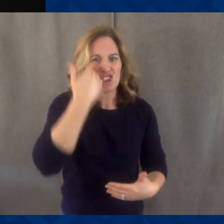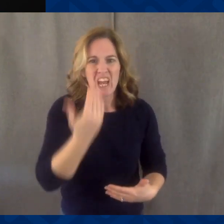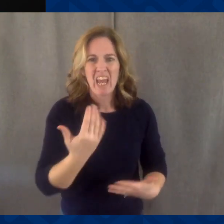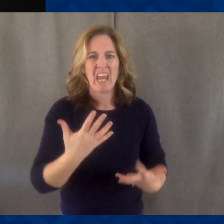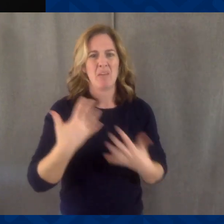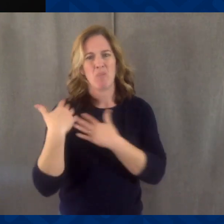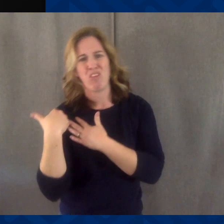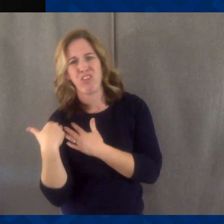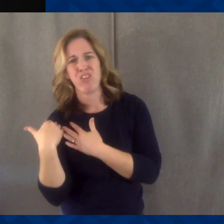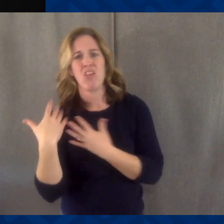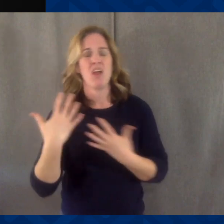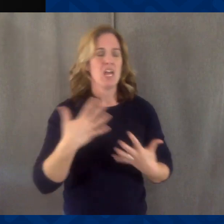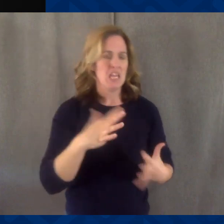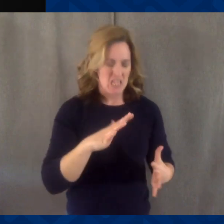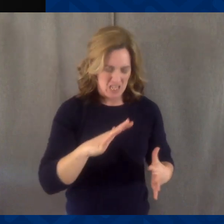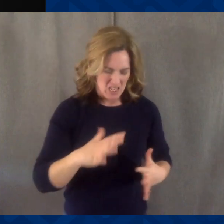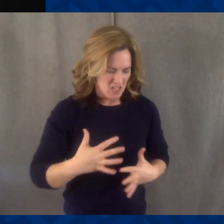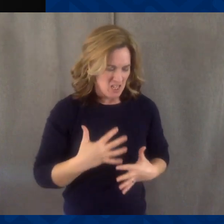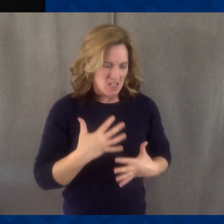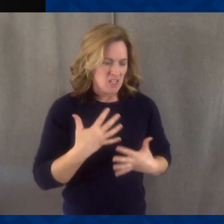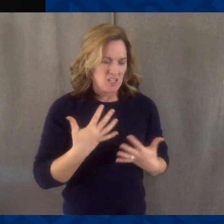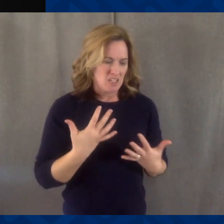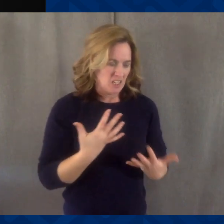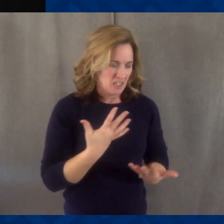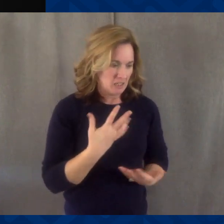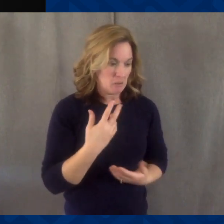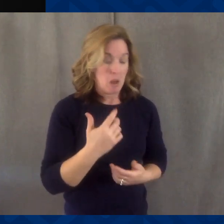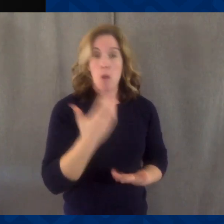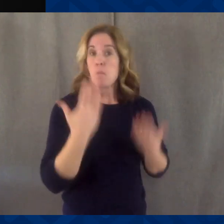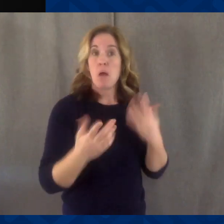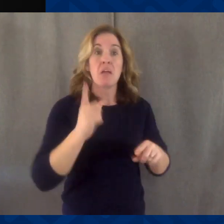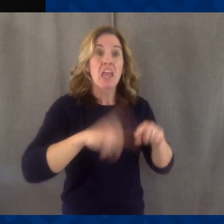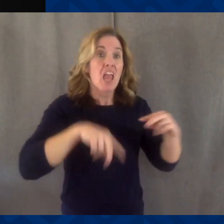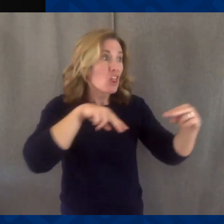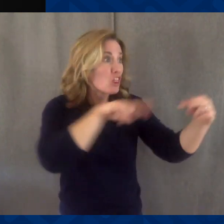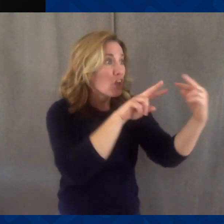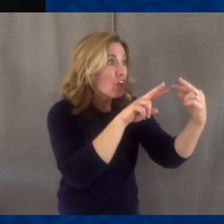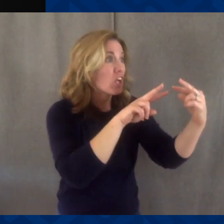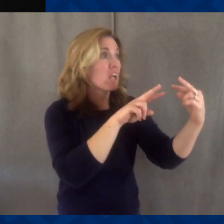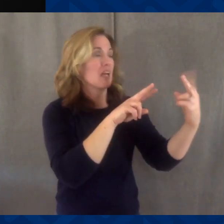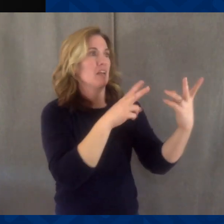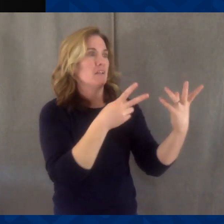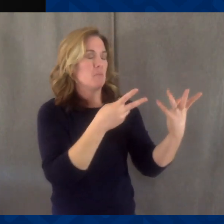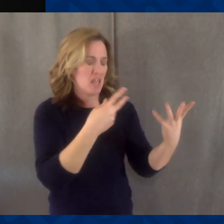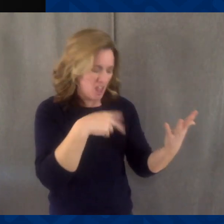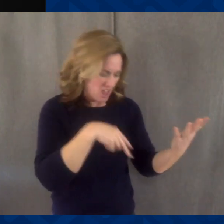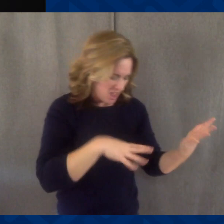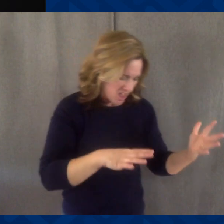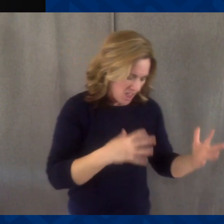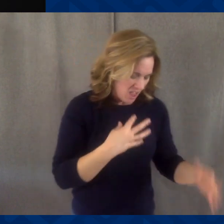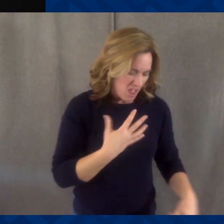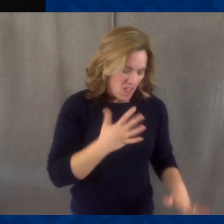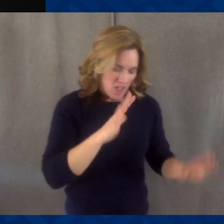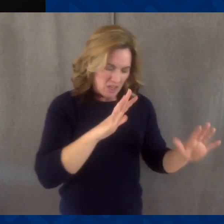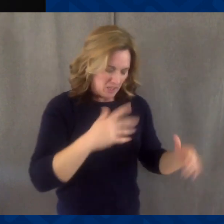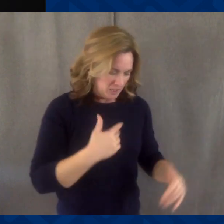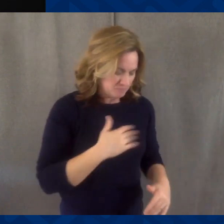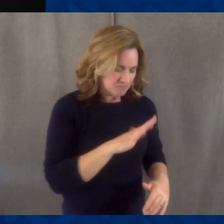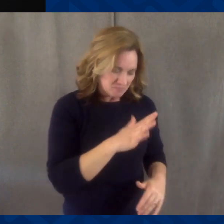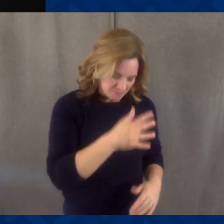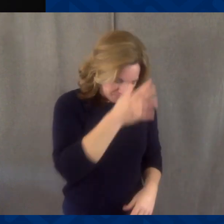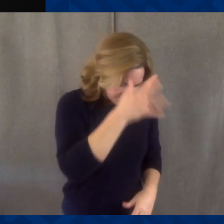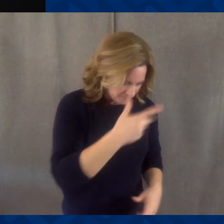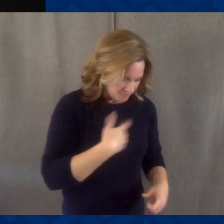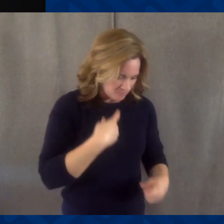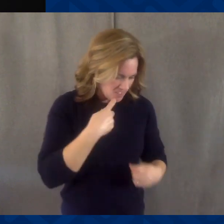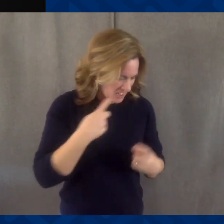weighing heavily upon his shoulders. He likely doesn't even have the strength to look his father in the eye. He clears his throat, and he says, "Father, I have sinned